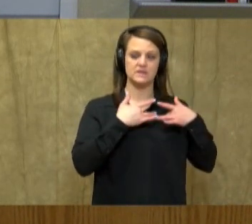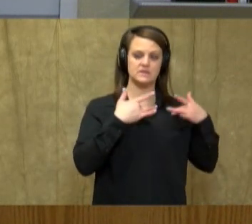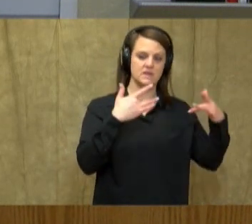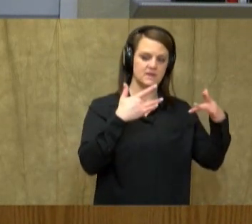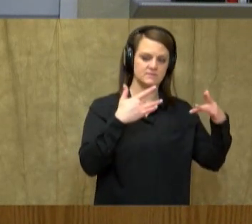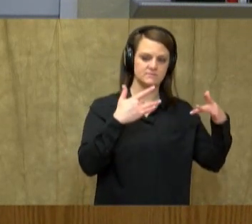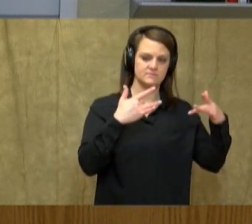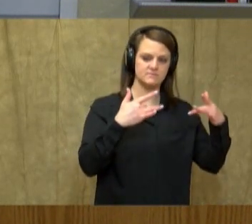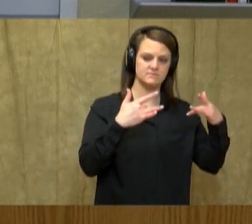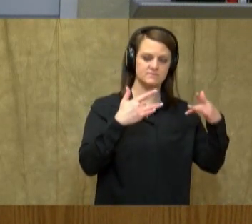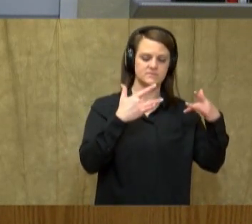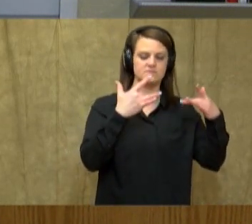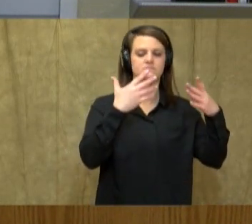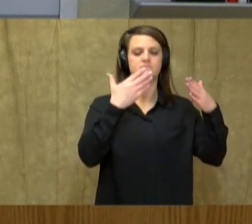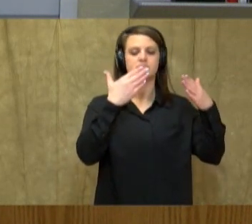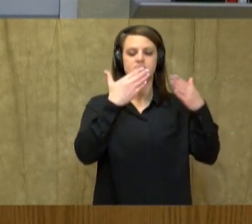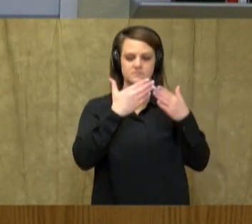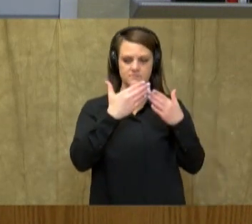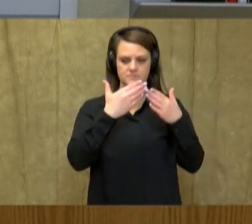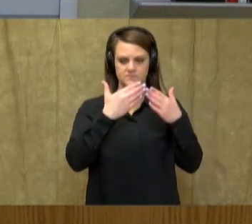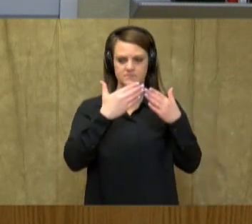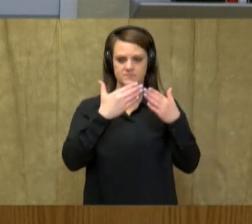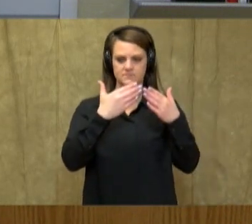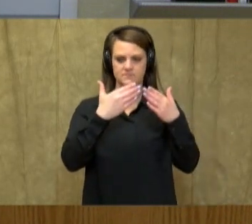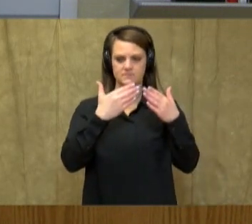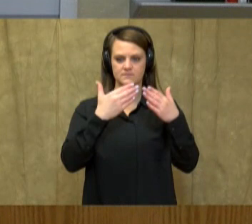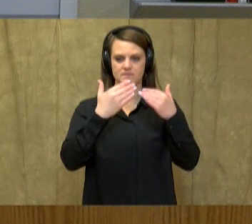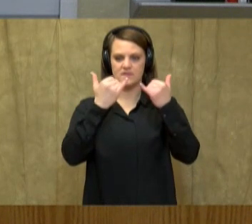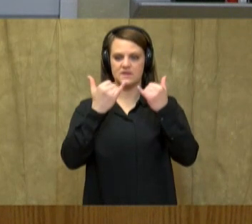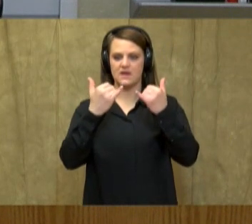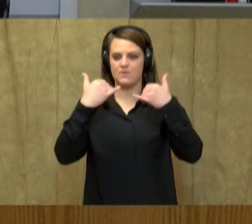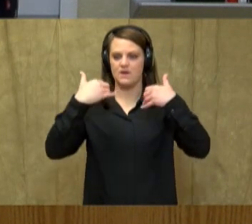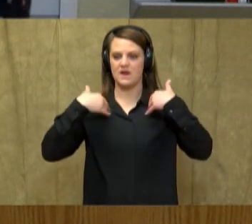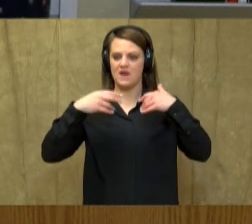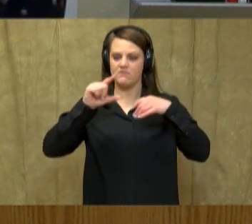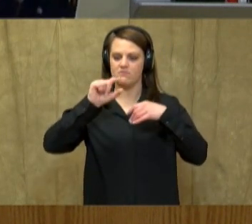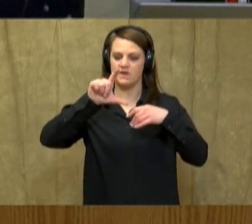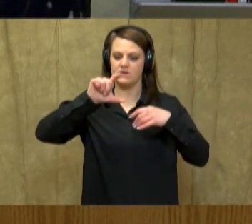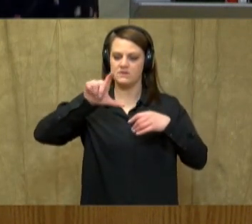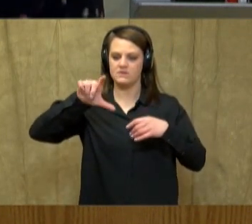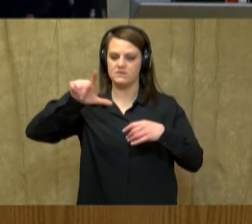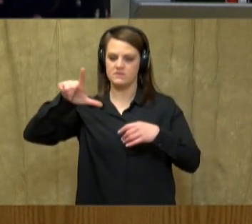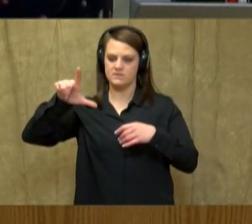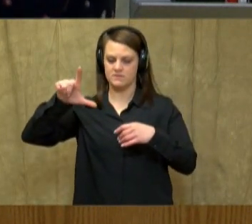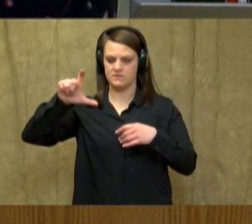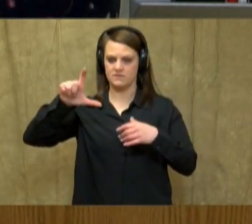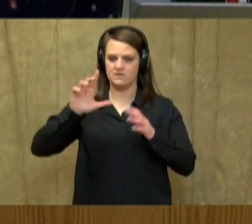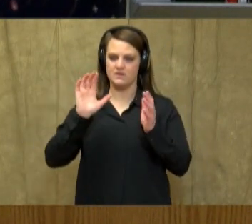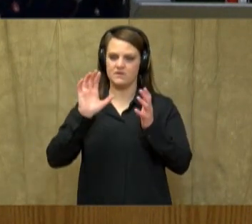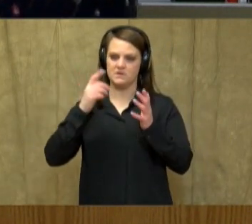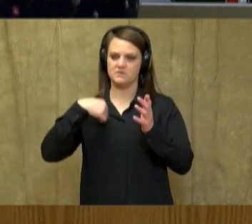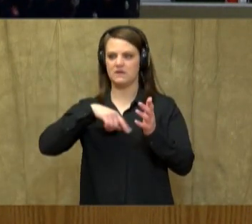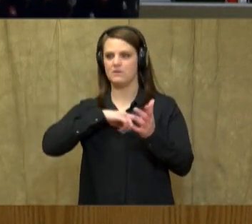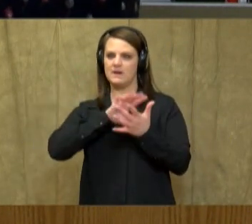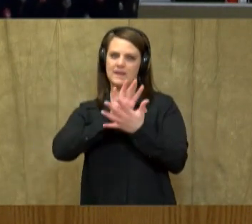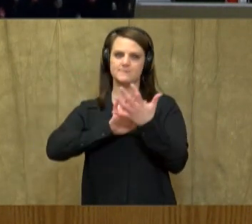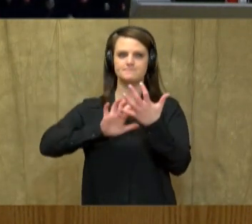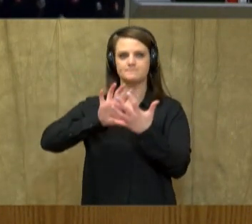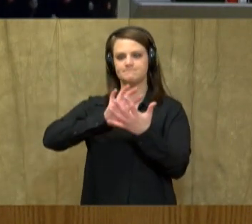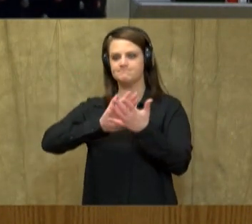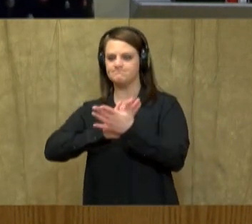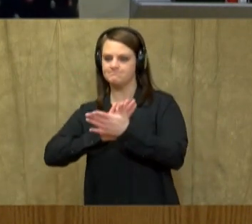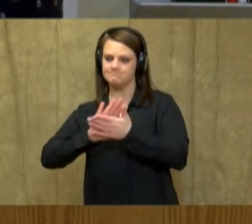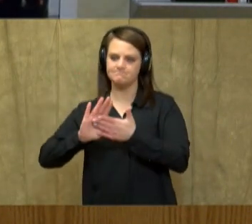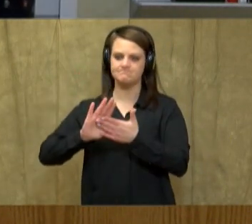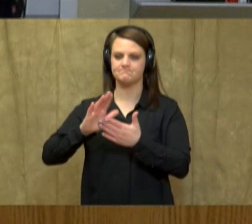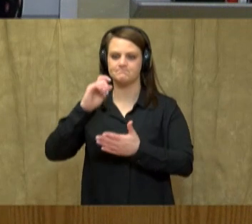capital letters. We're a little bit darker. Now we have 3 capital letters. We're in that nice medium skin tone,